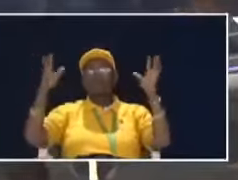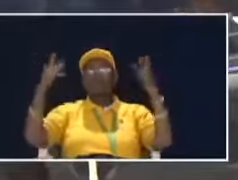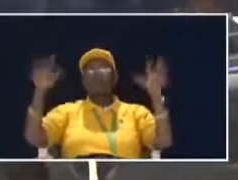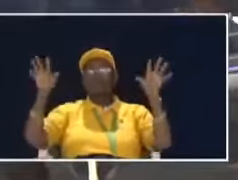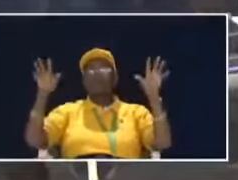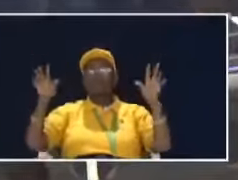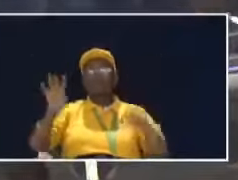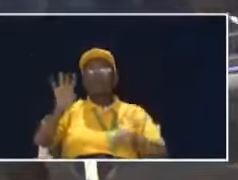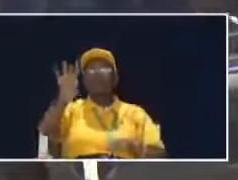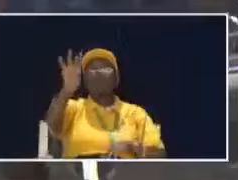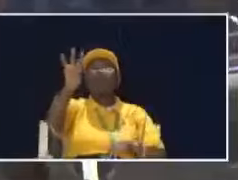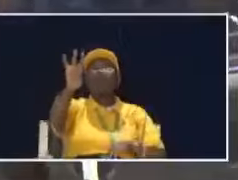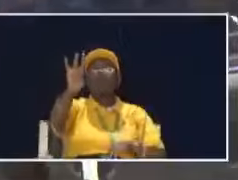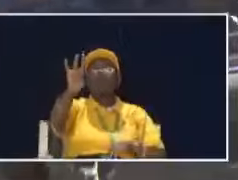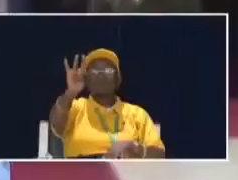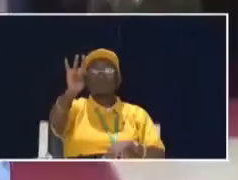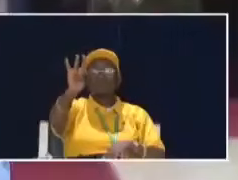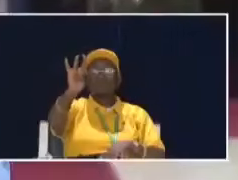Eight.